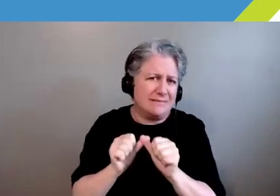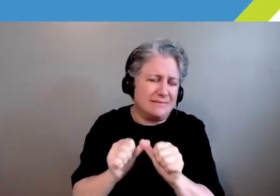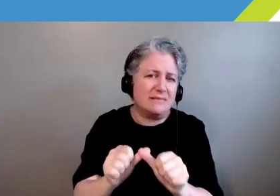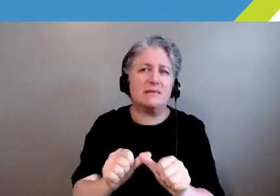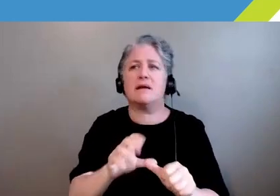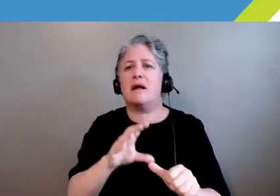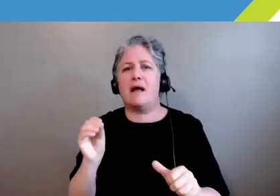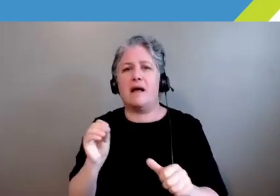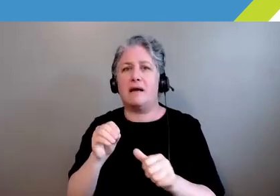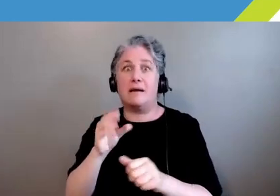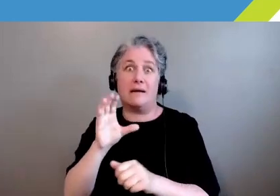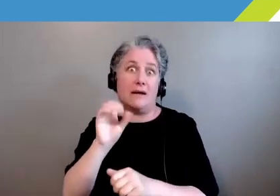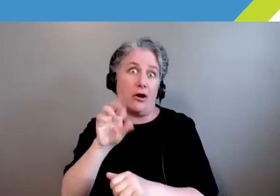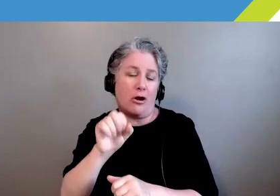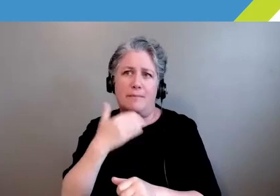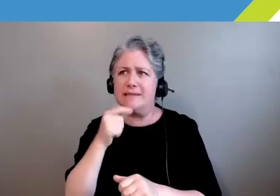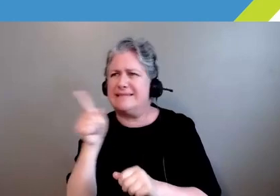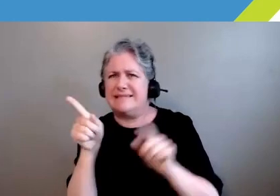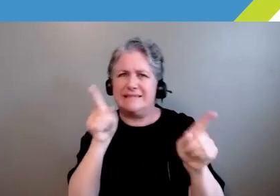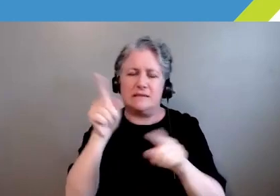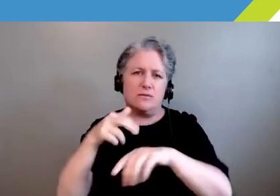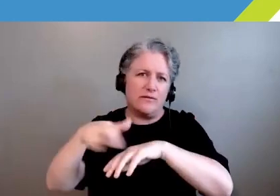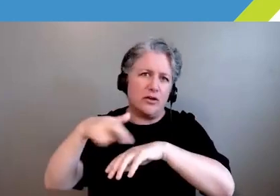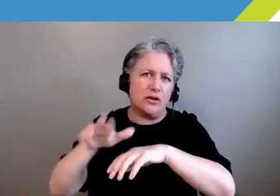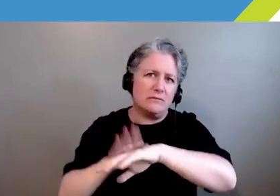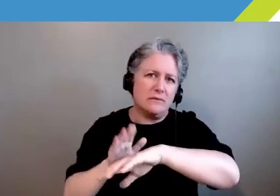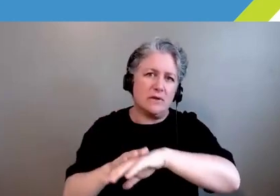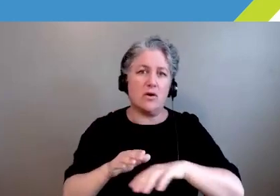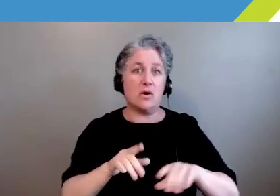help them access the best clinical trials, and also help them,